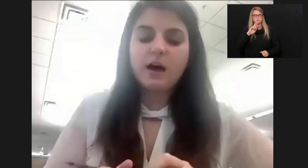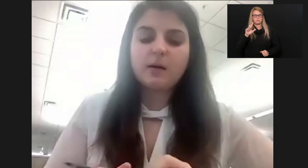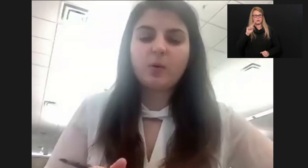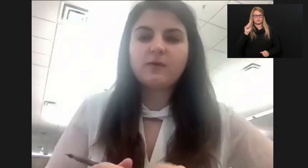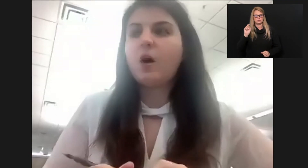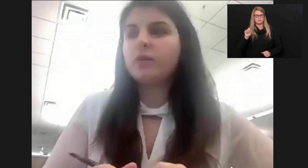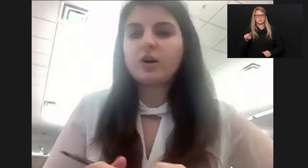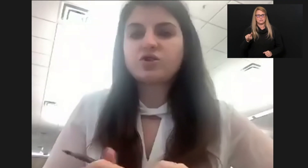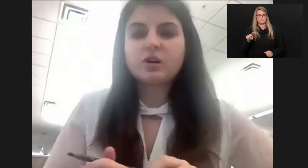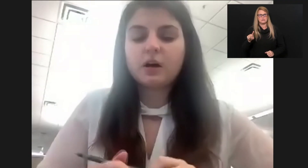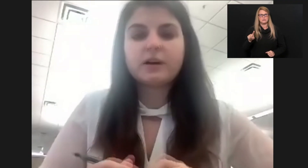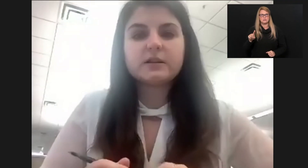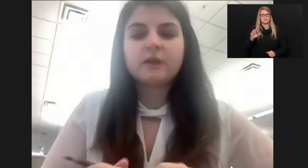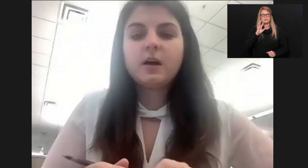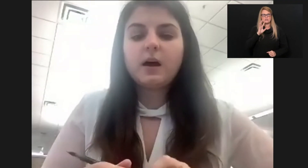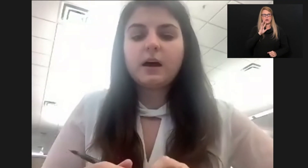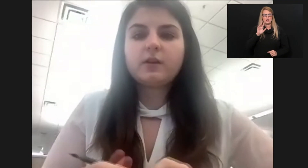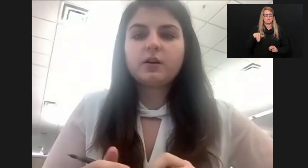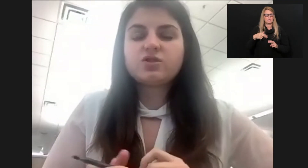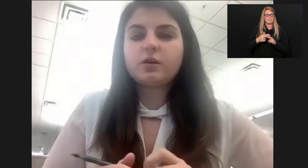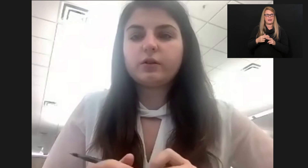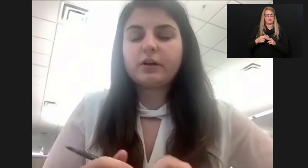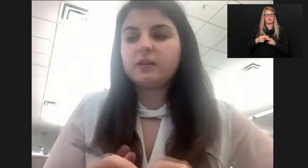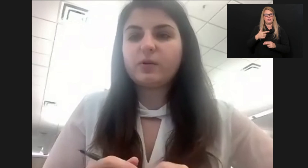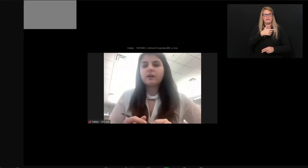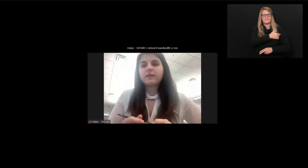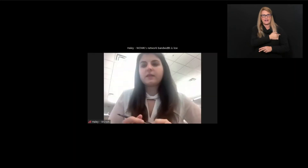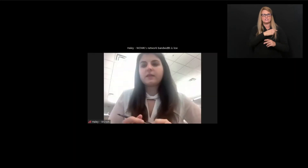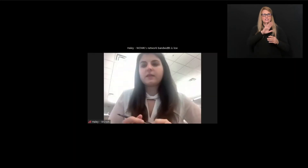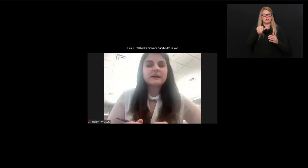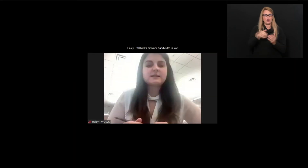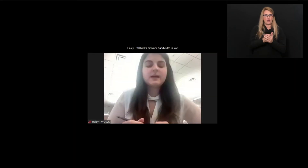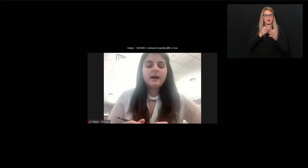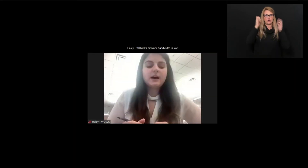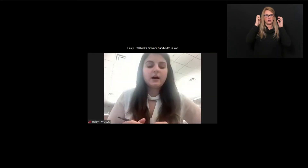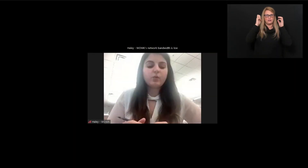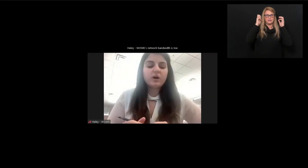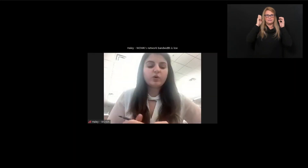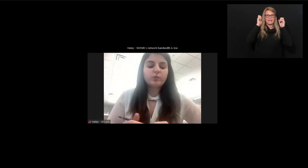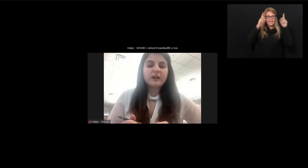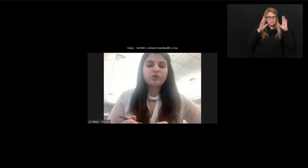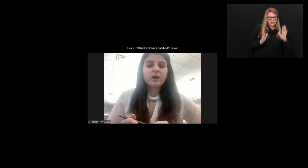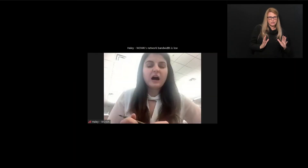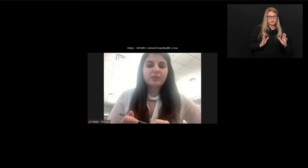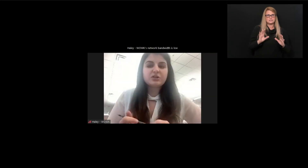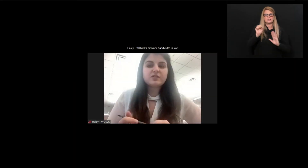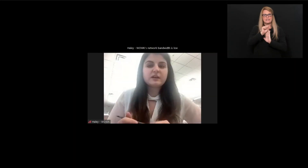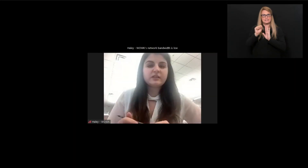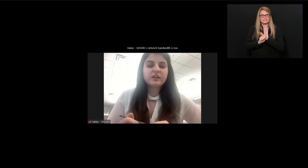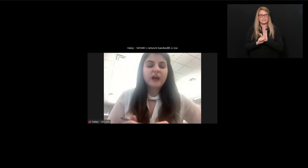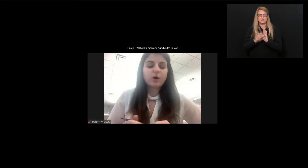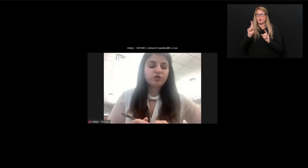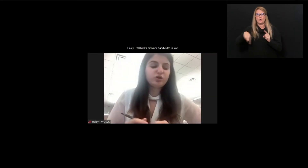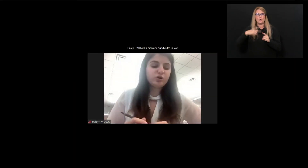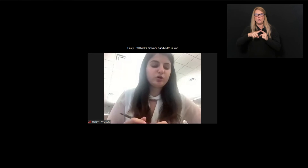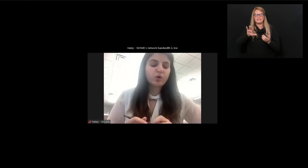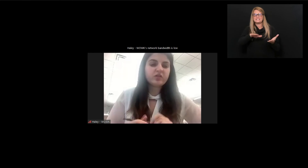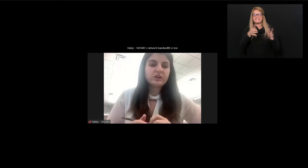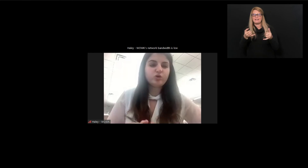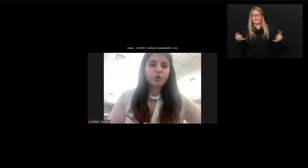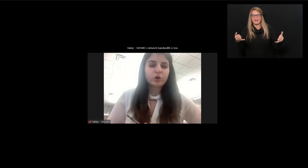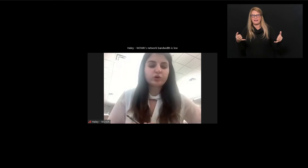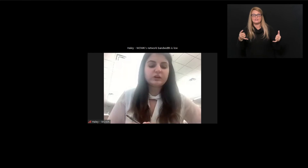press briefing that the next mission is to vaccinate all educators in the state. When would we like to accomplish this, and how soon,